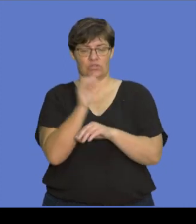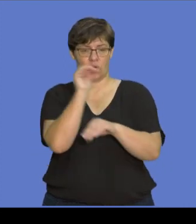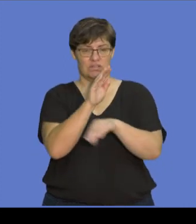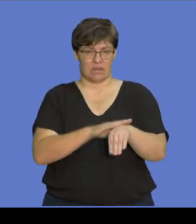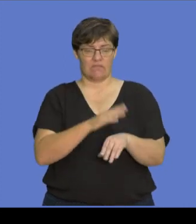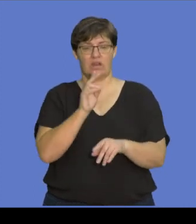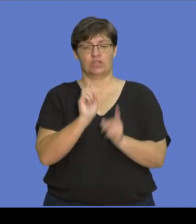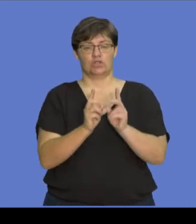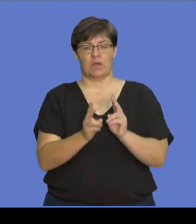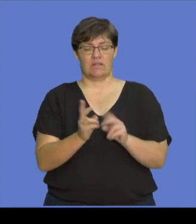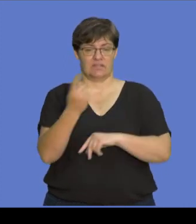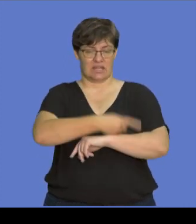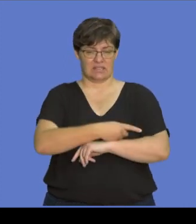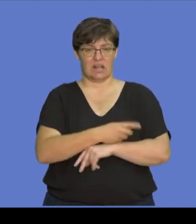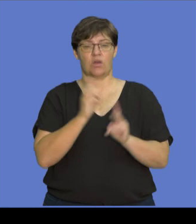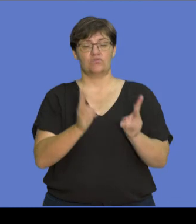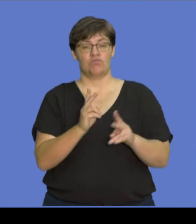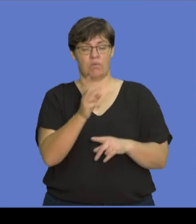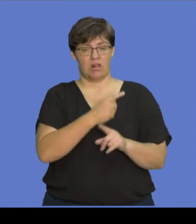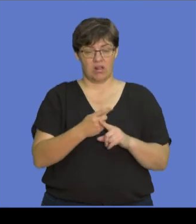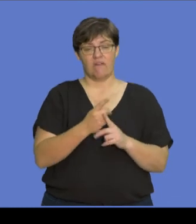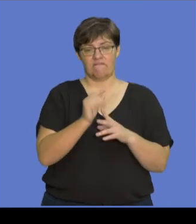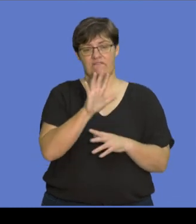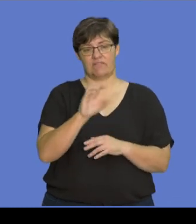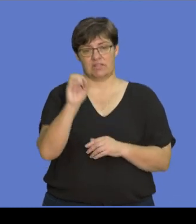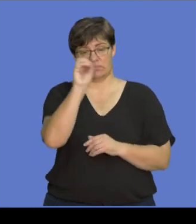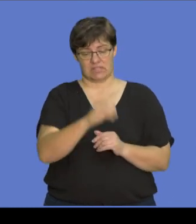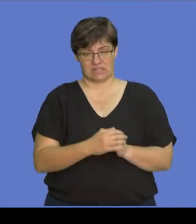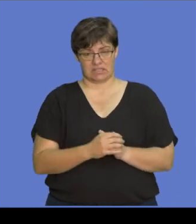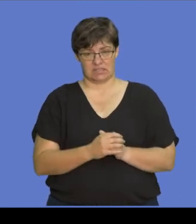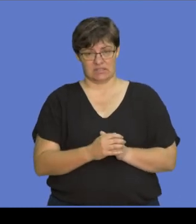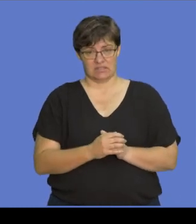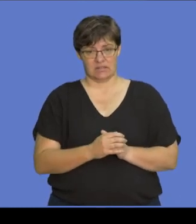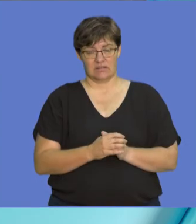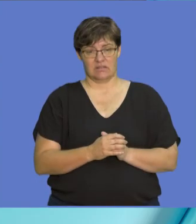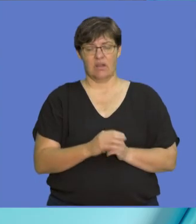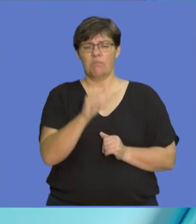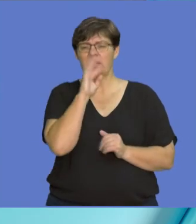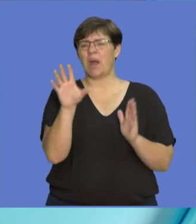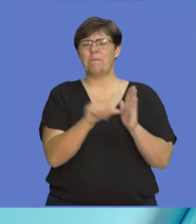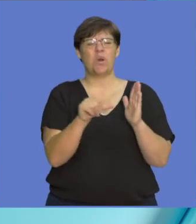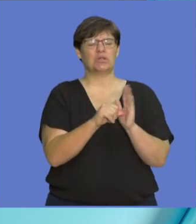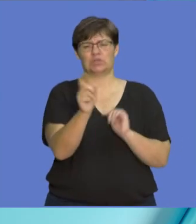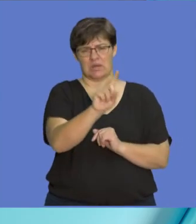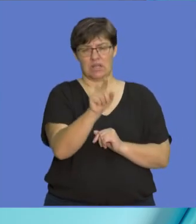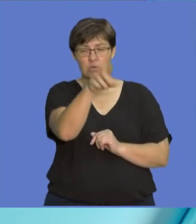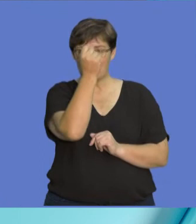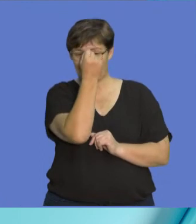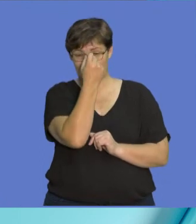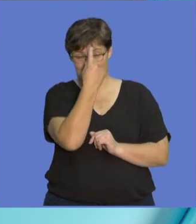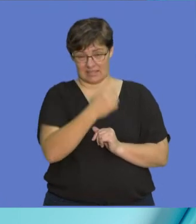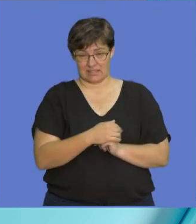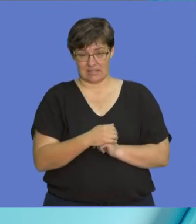12 days, and this is paid at the normal rate of 50%. So in other words, what is important for you to